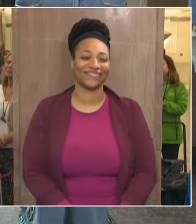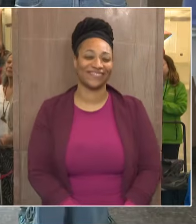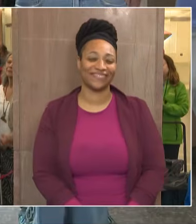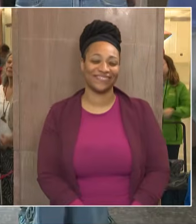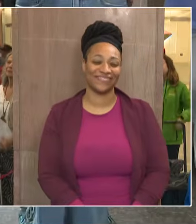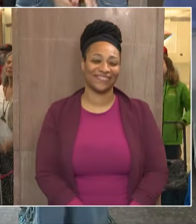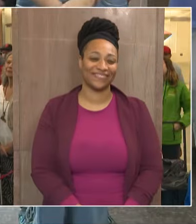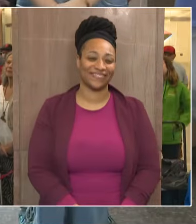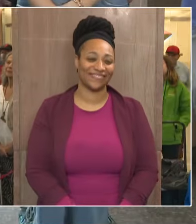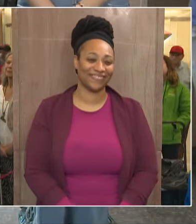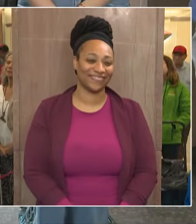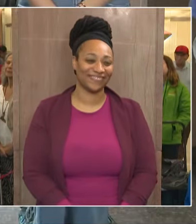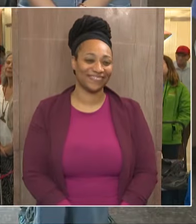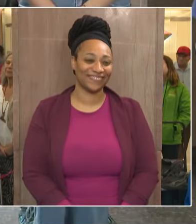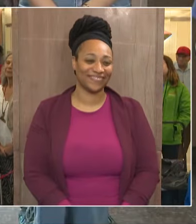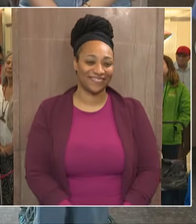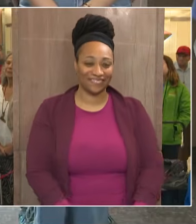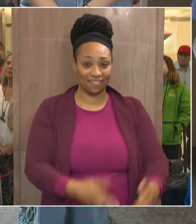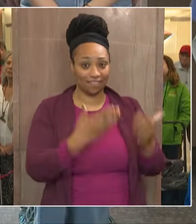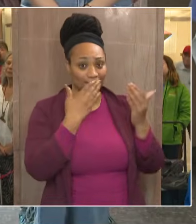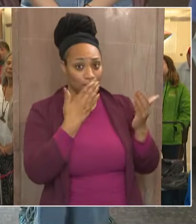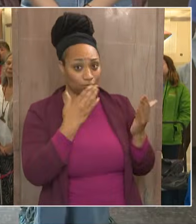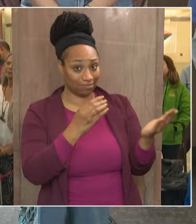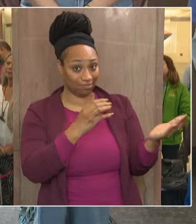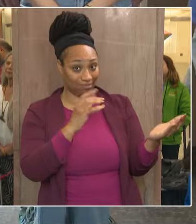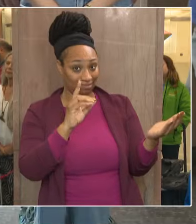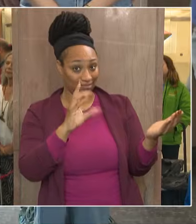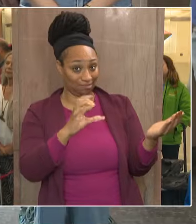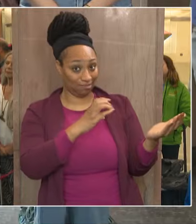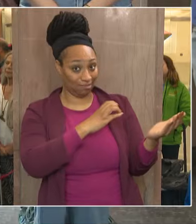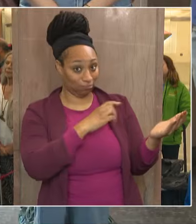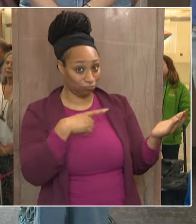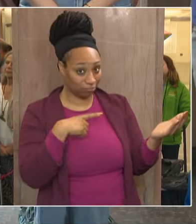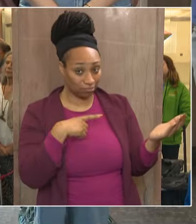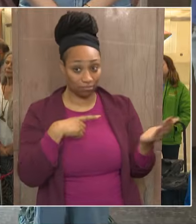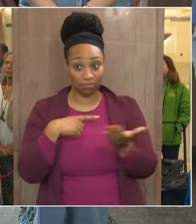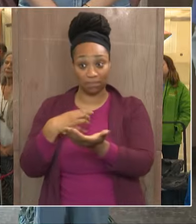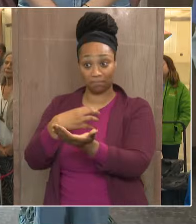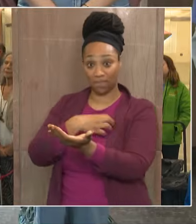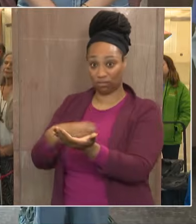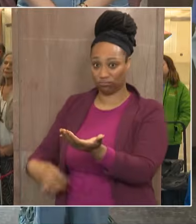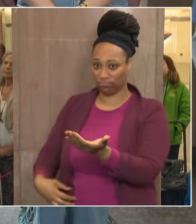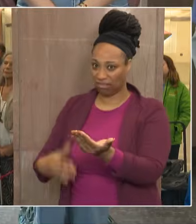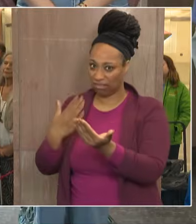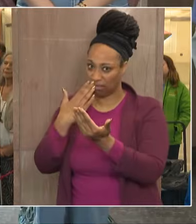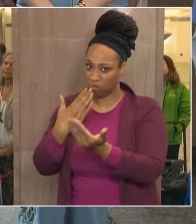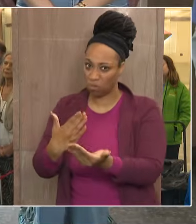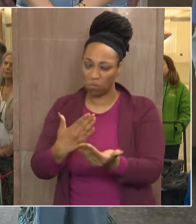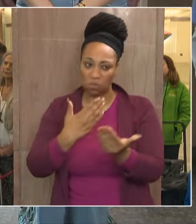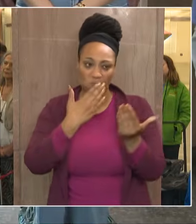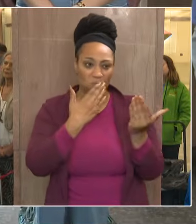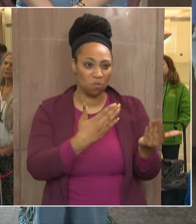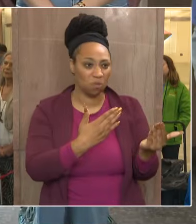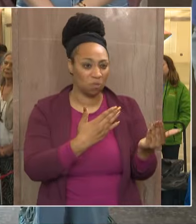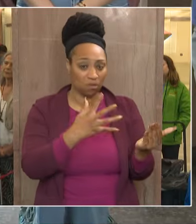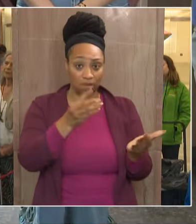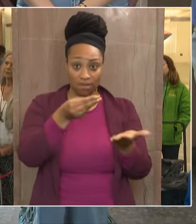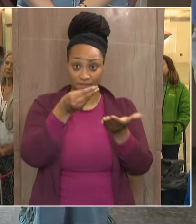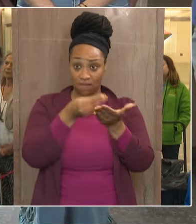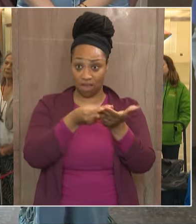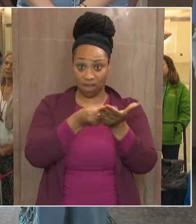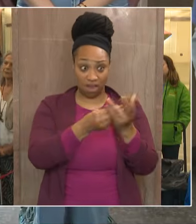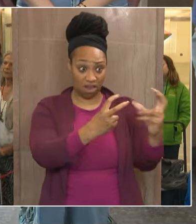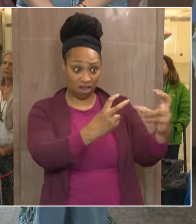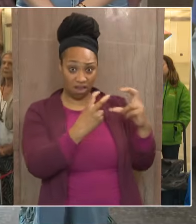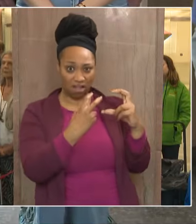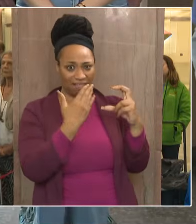Thank you also to the DC Council and our mayor for your continued support for the arts, not just through the funding, but also making sure that the